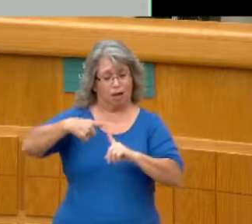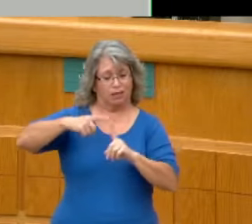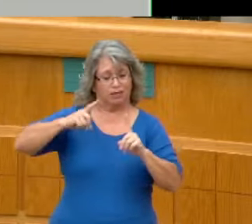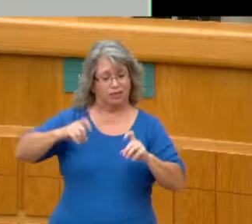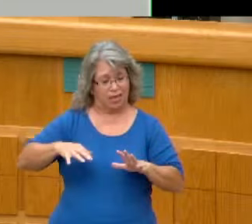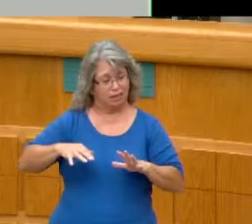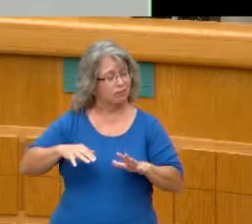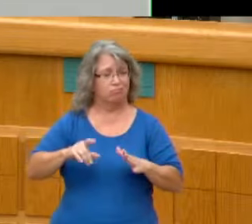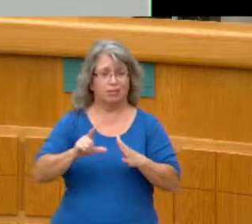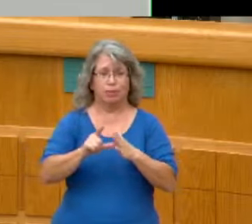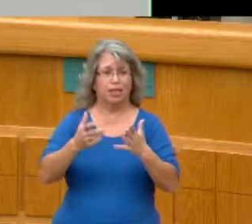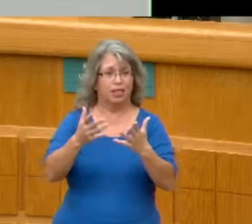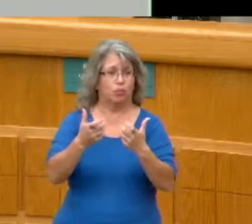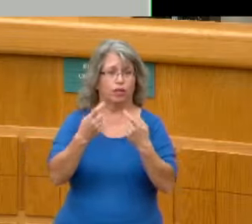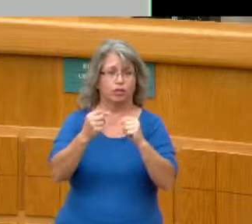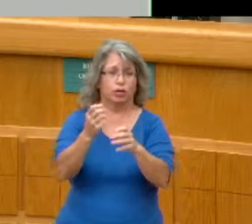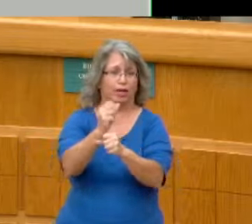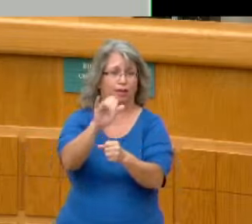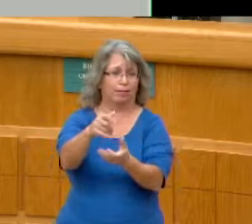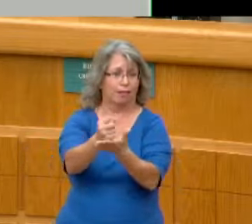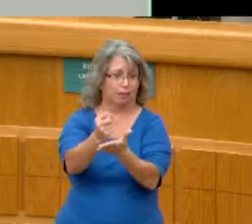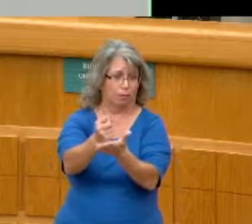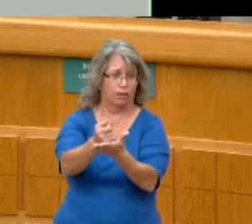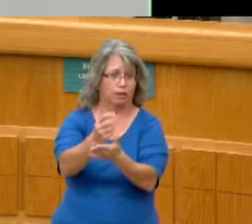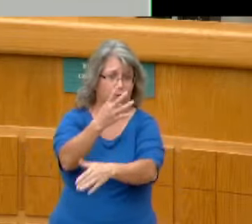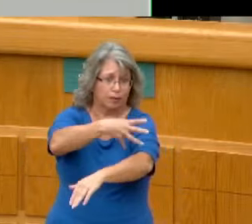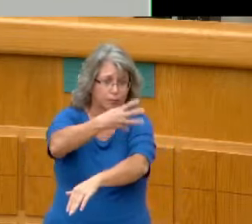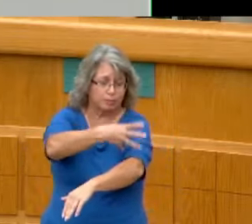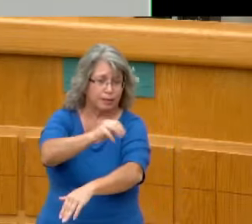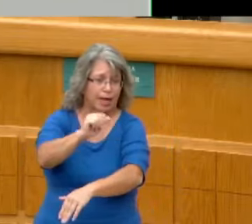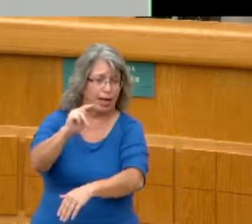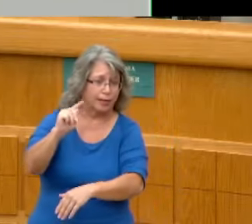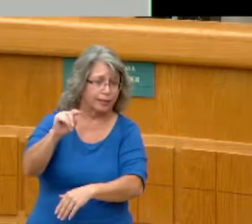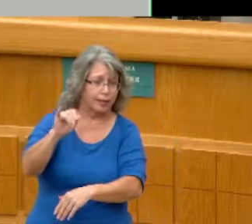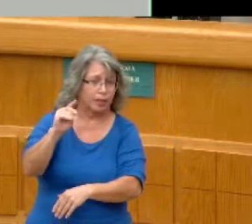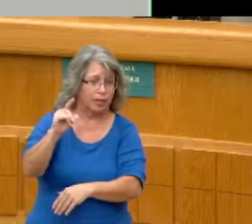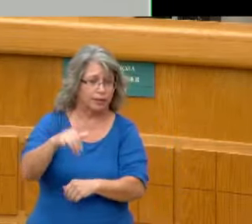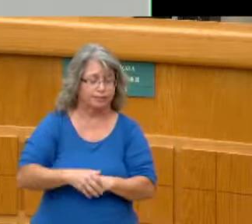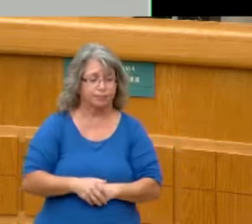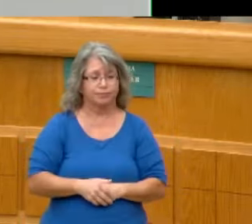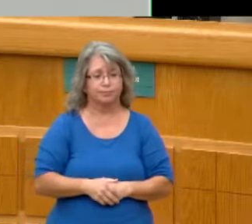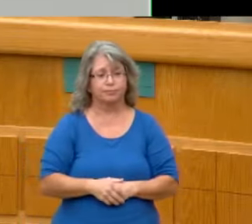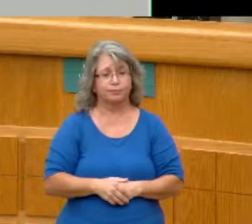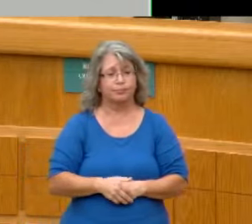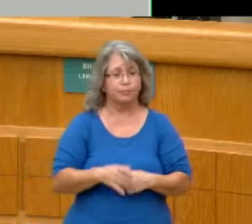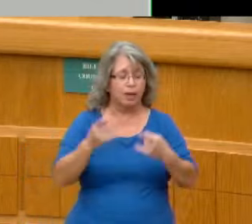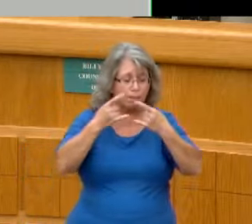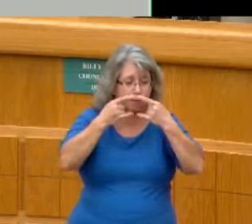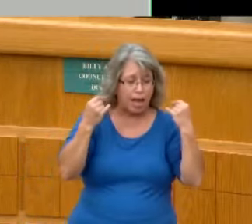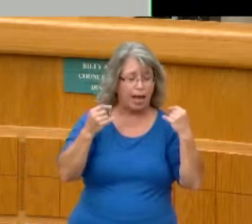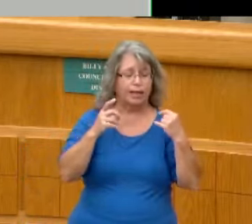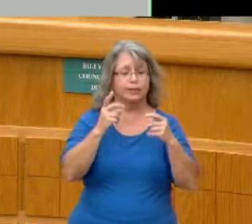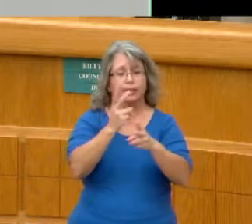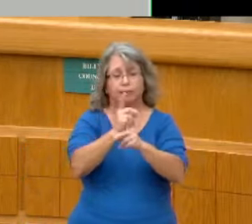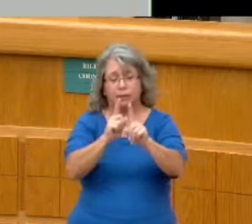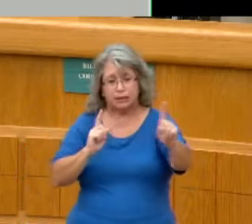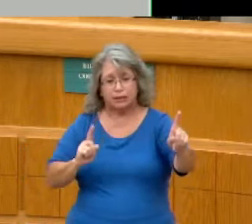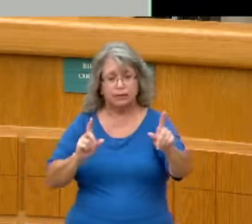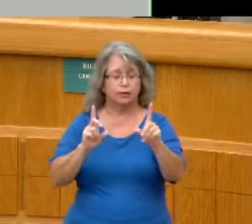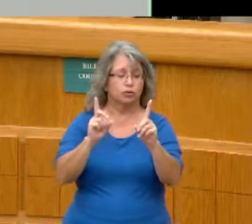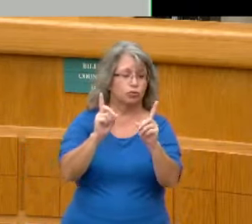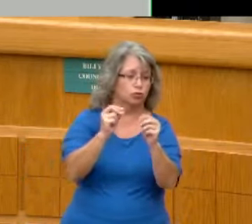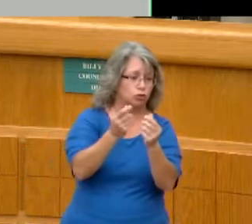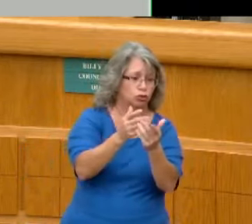Then if you're not positive, mask up in public, social distance, do all those things that stop the transmission of COVID and slow it down. And